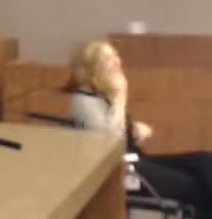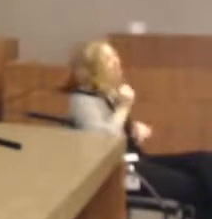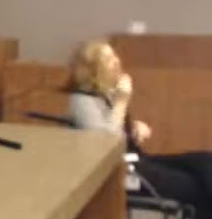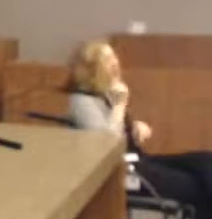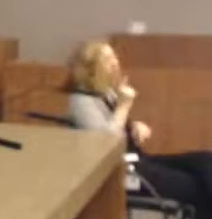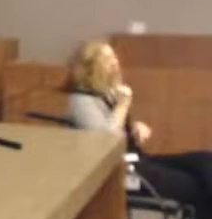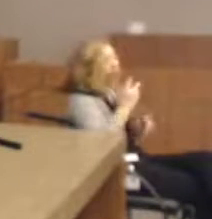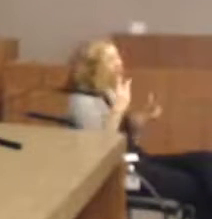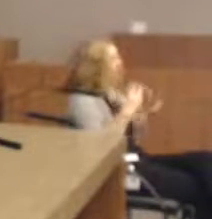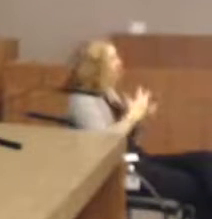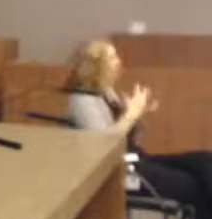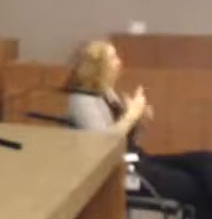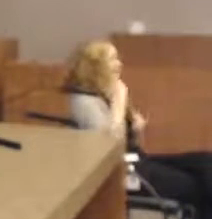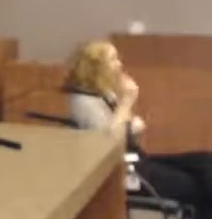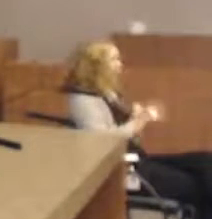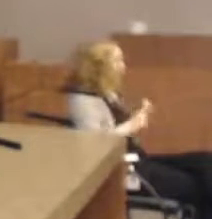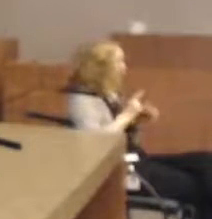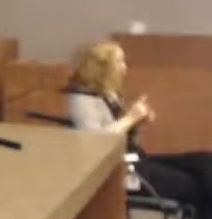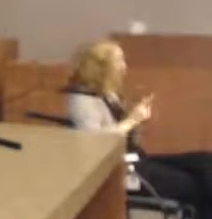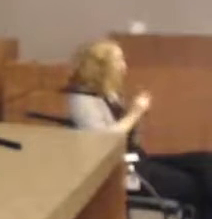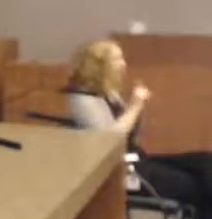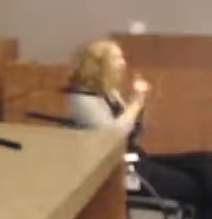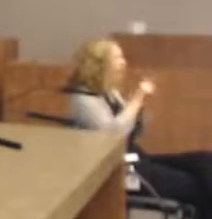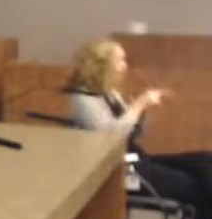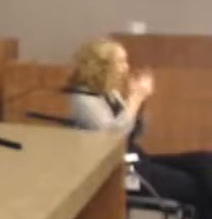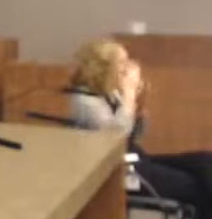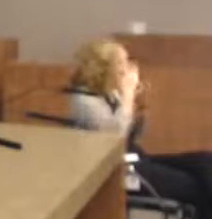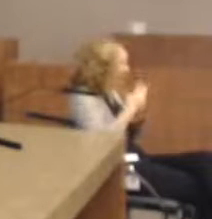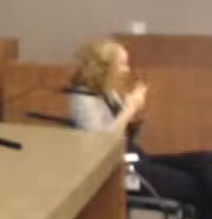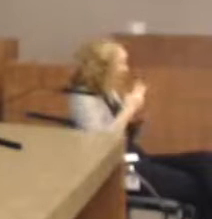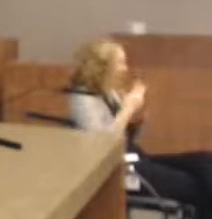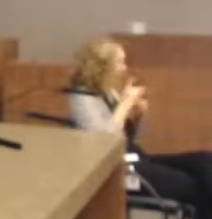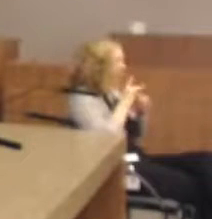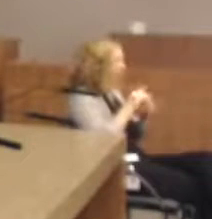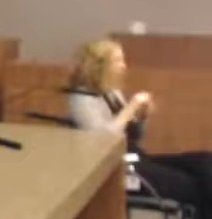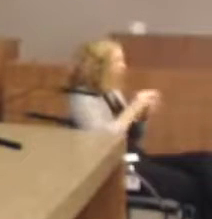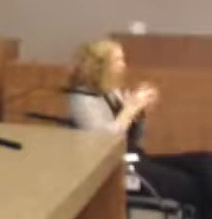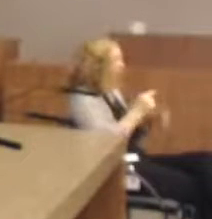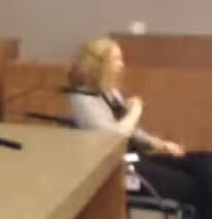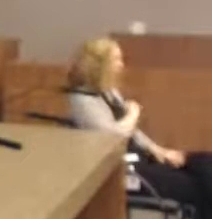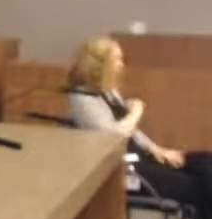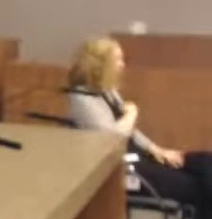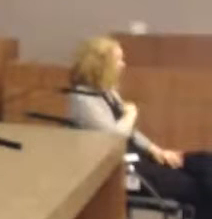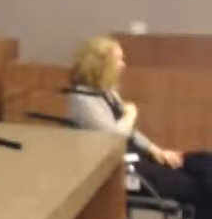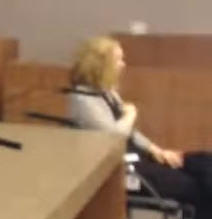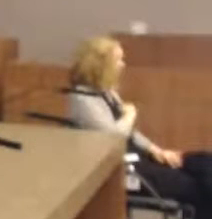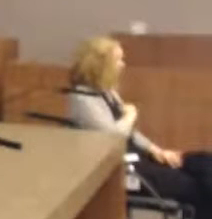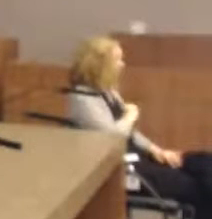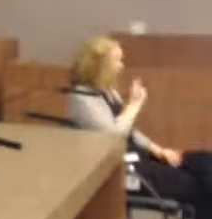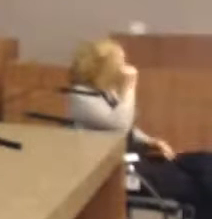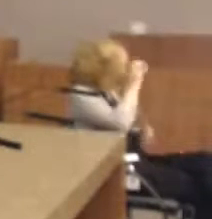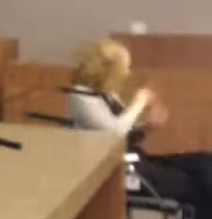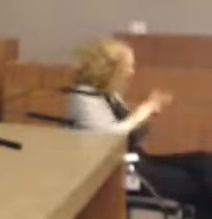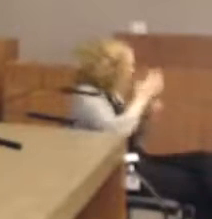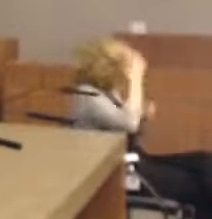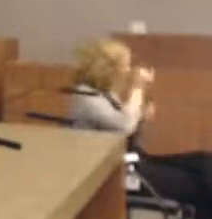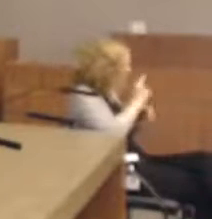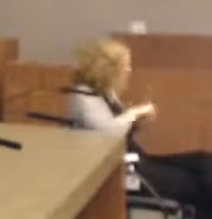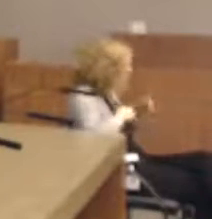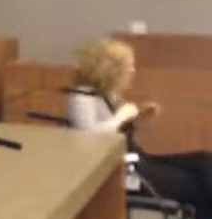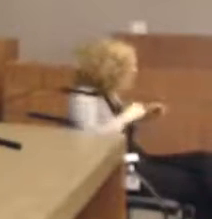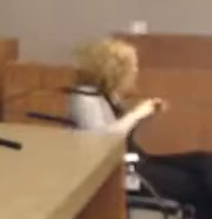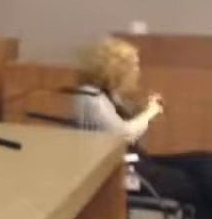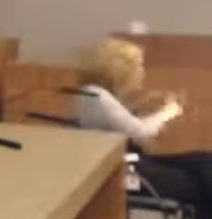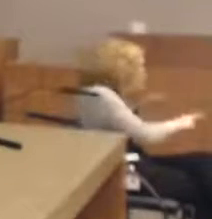for people. And later, it unfortunately leads to a lot of guilt because people don't understand why they weren't able to do something. Sometimes people